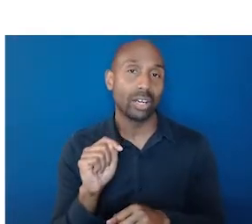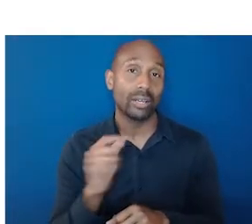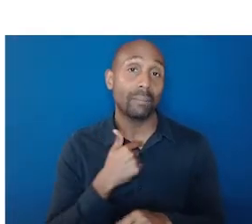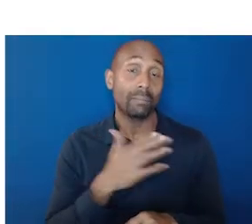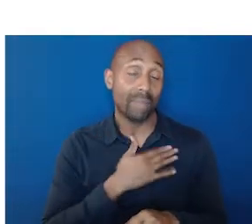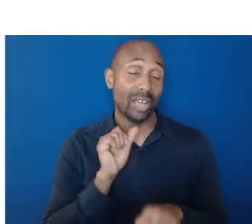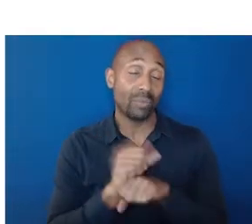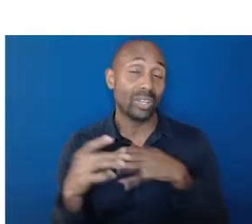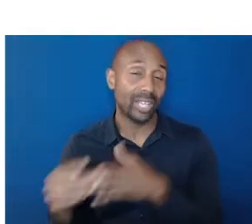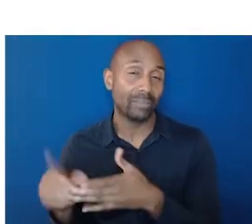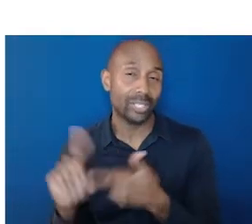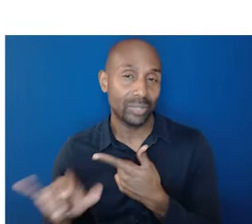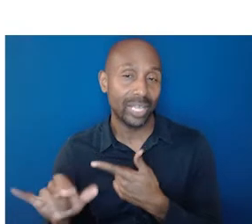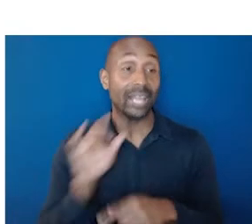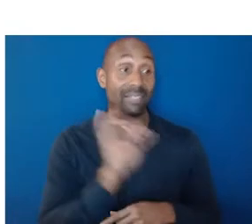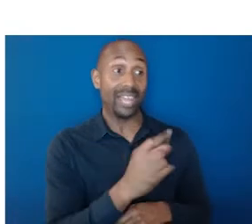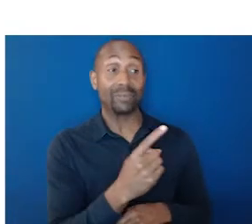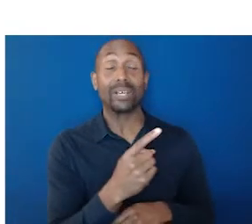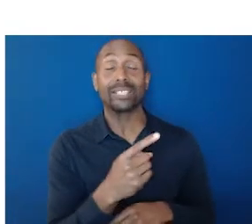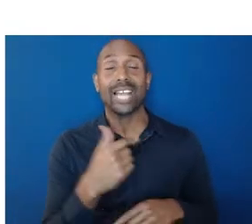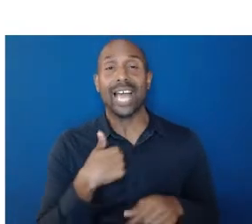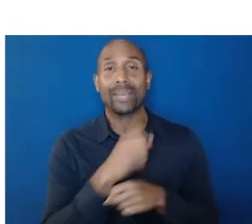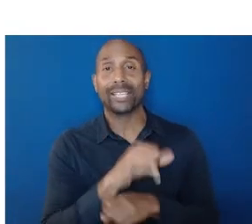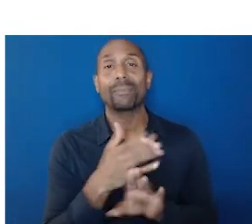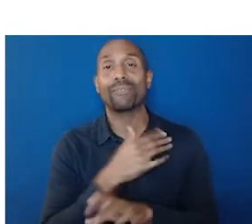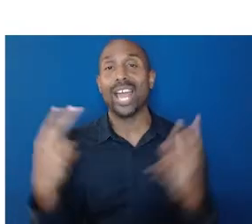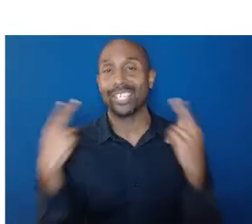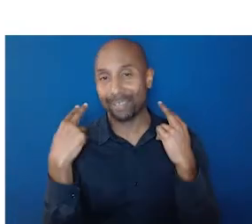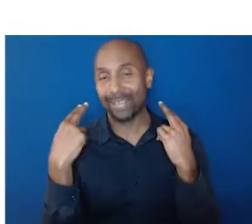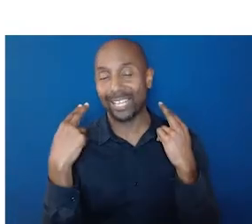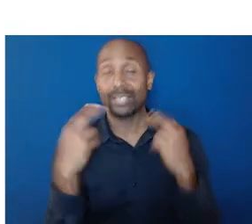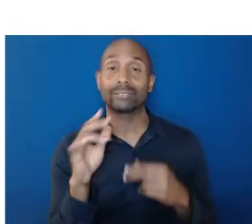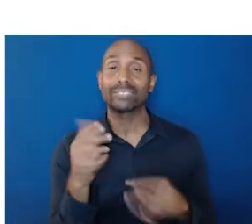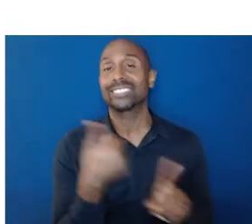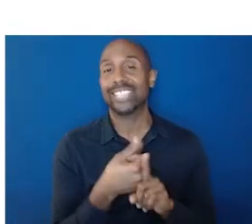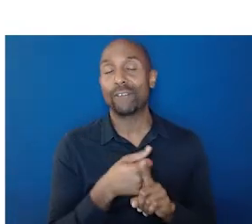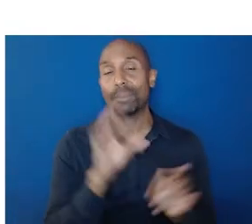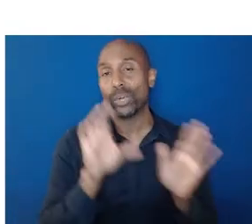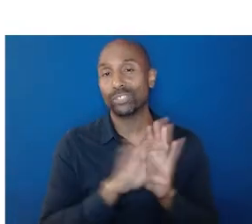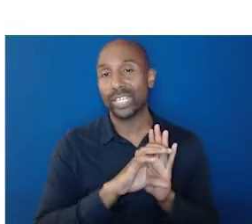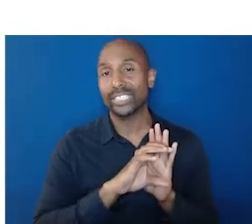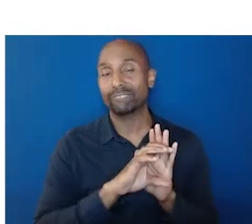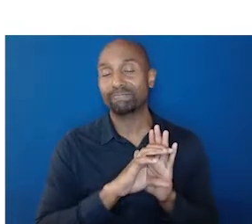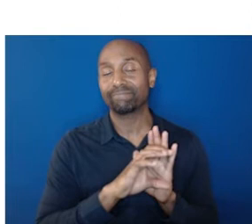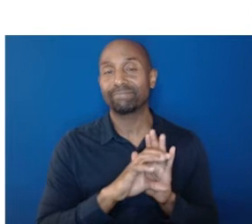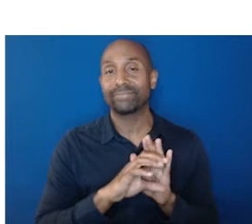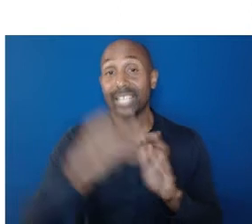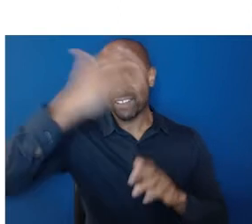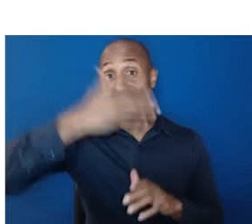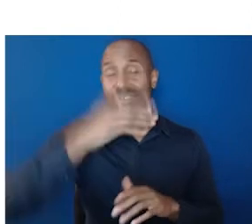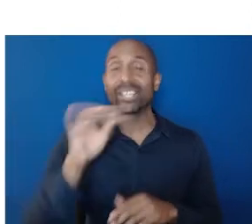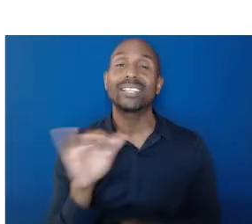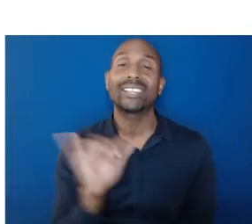I created before I cut my hair that is a self-portrait, and that's sort of a veil